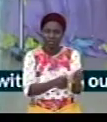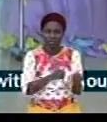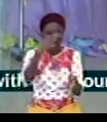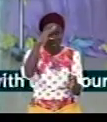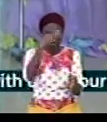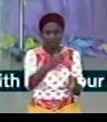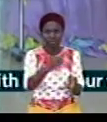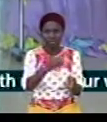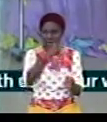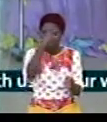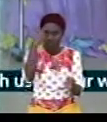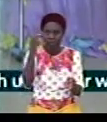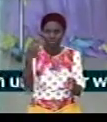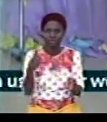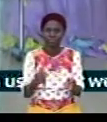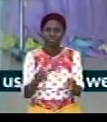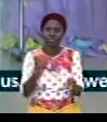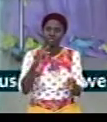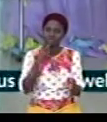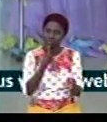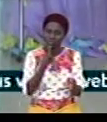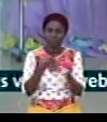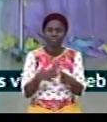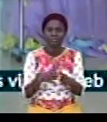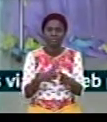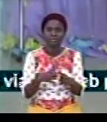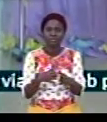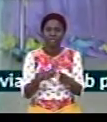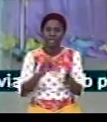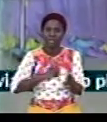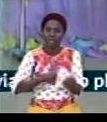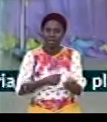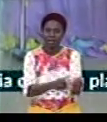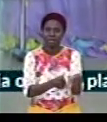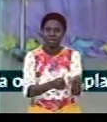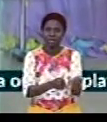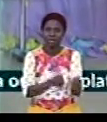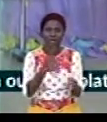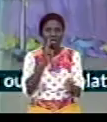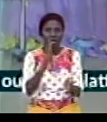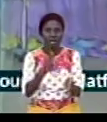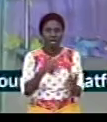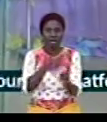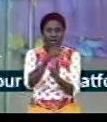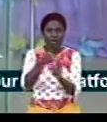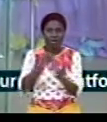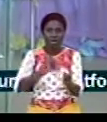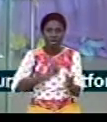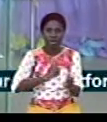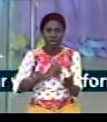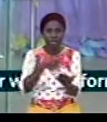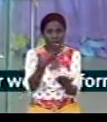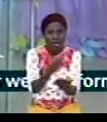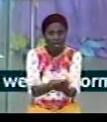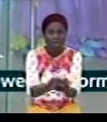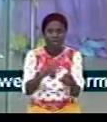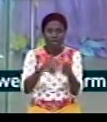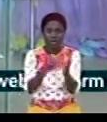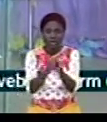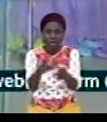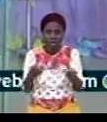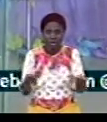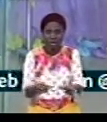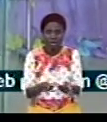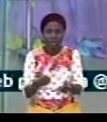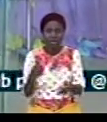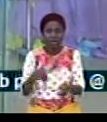the seriousness in illness. I followed her, and when I reached there, the man of God was